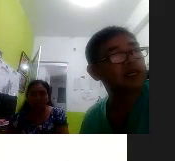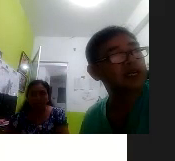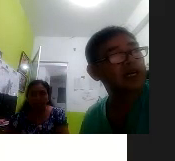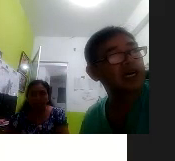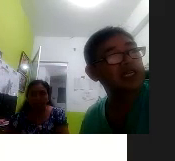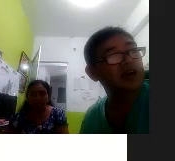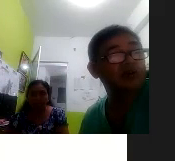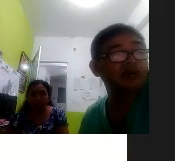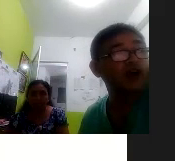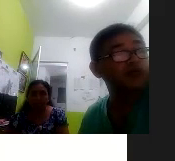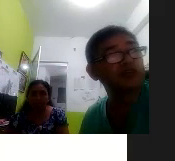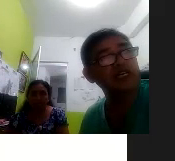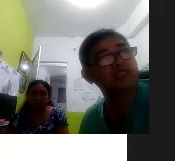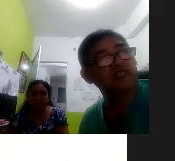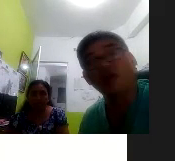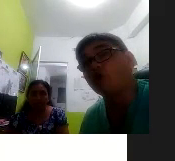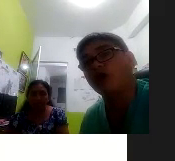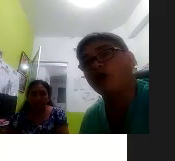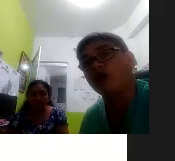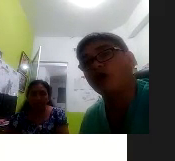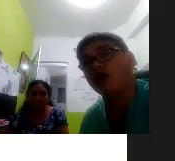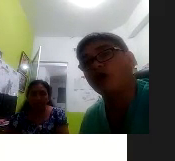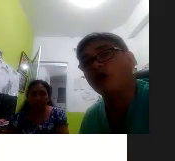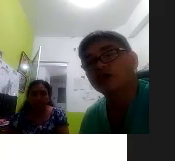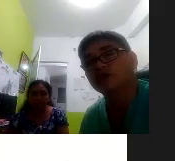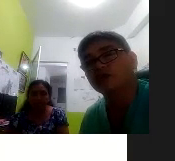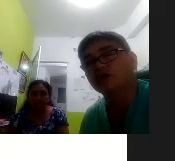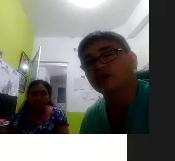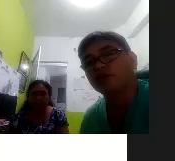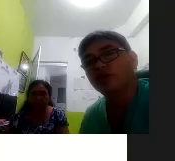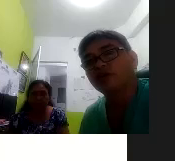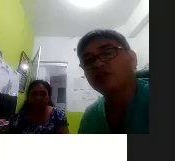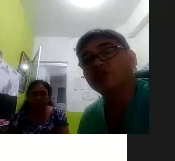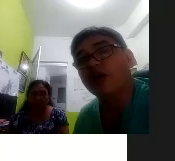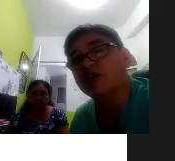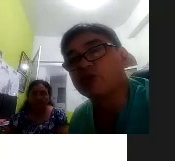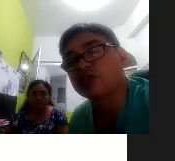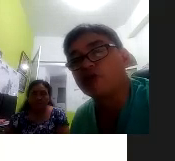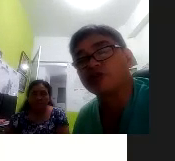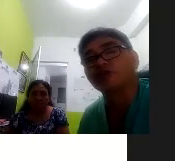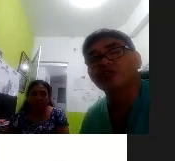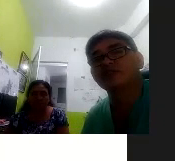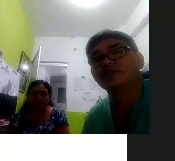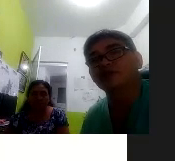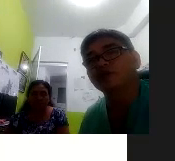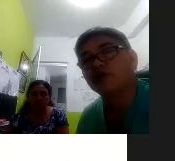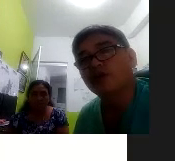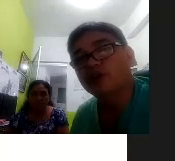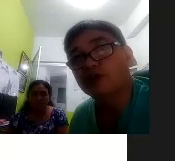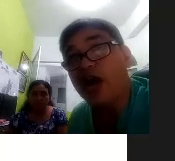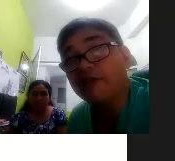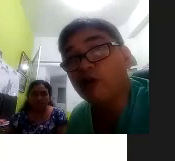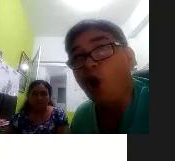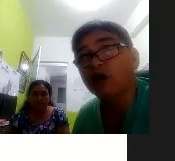doctor, and obviously it's low cost. So we try with our students